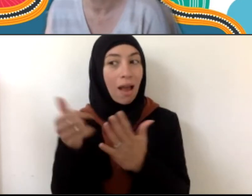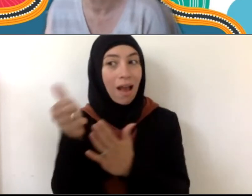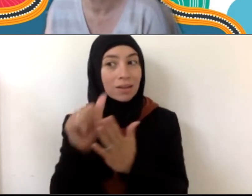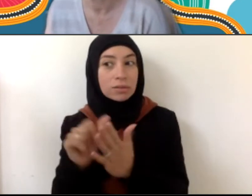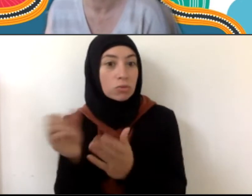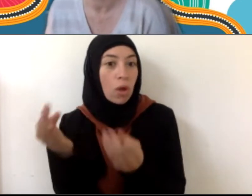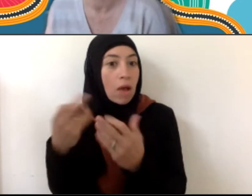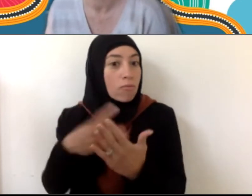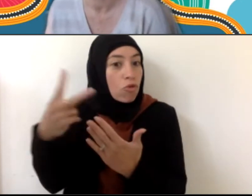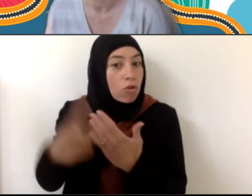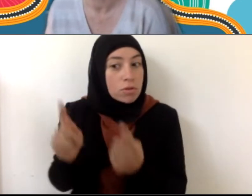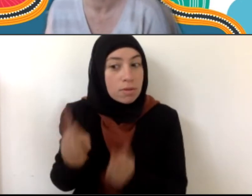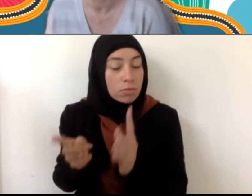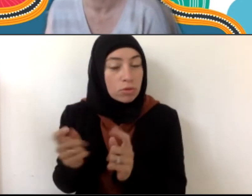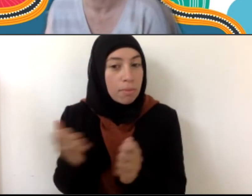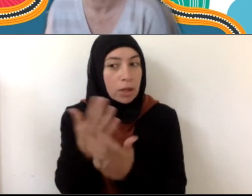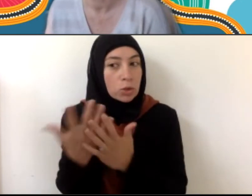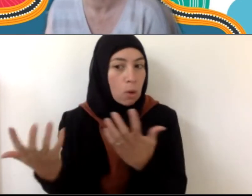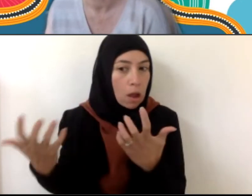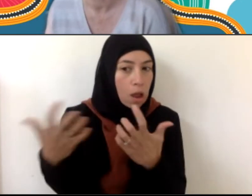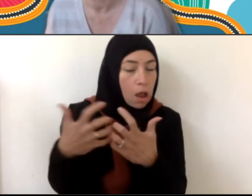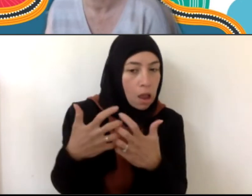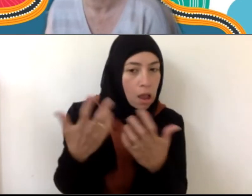to read these technical drawings.